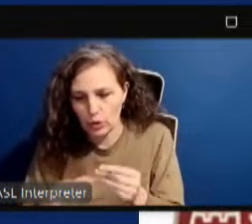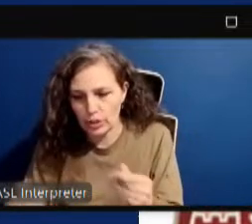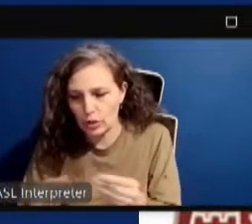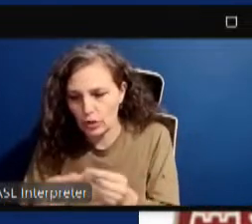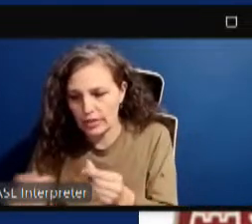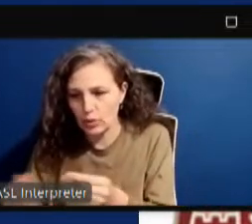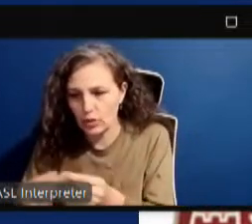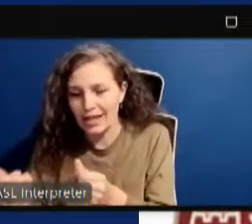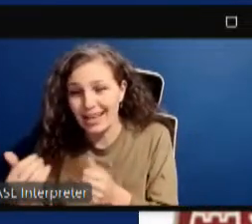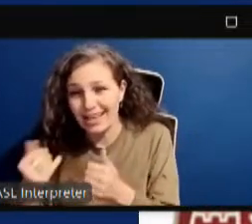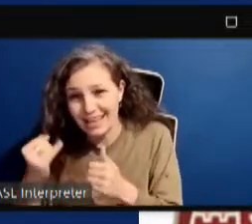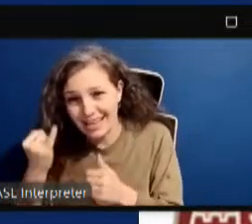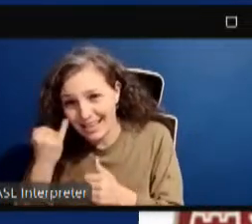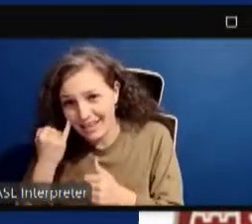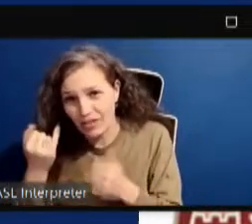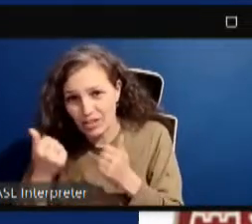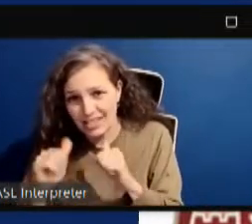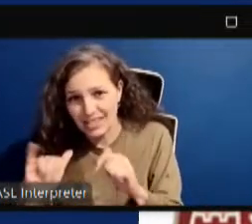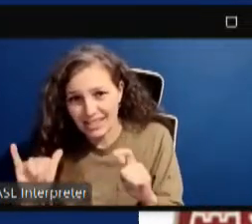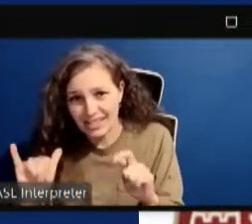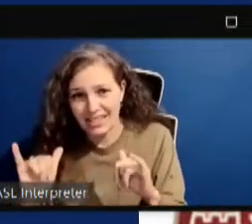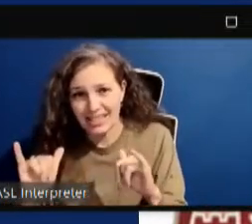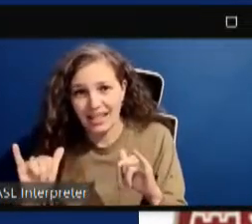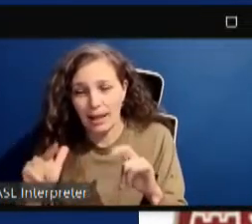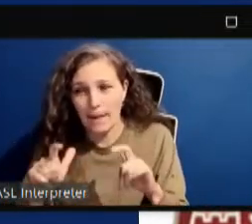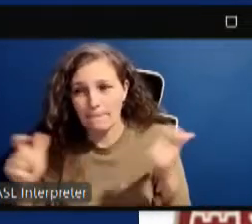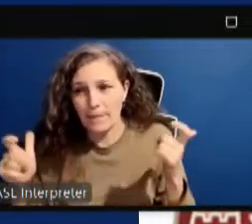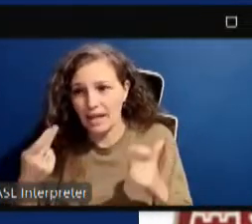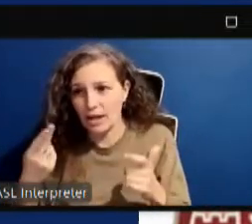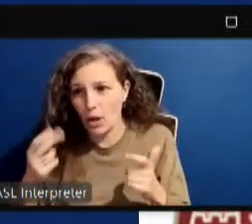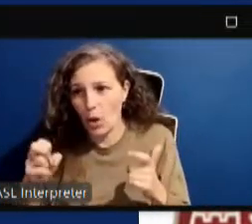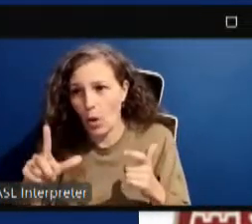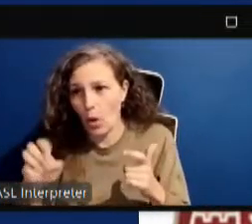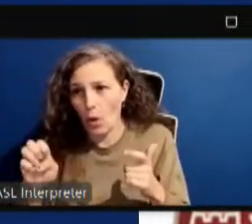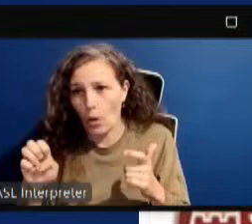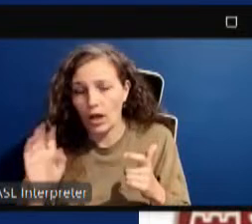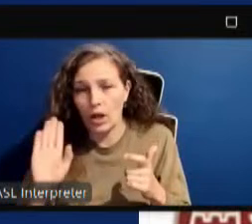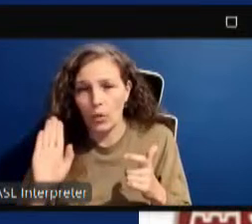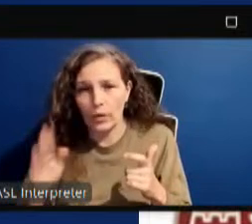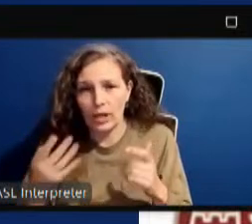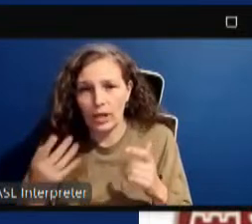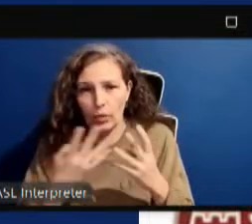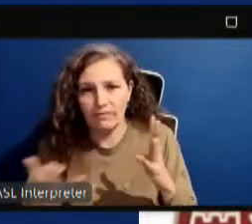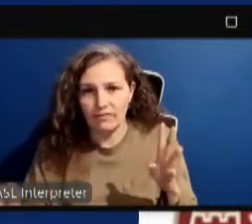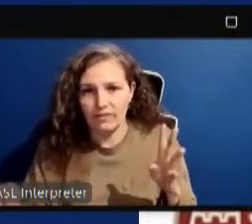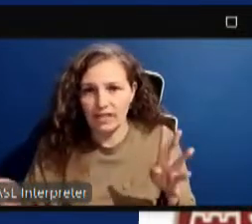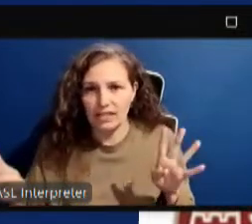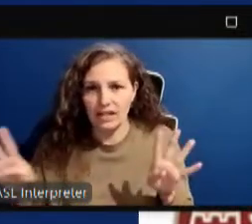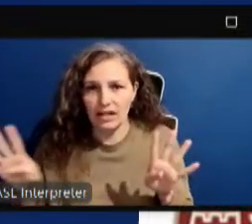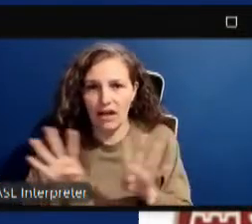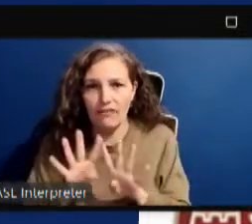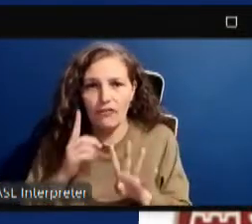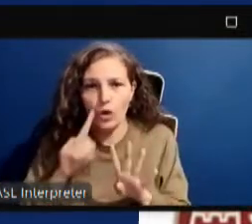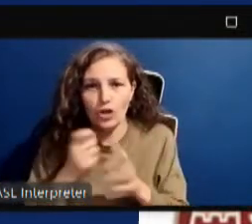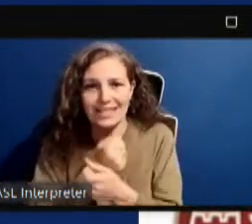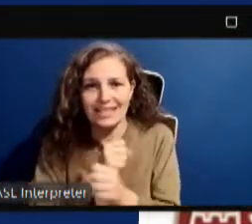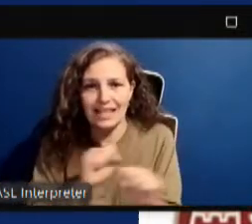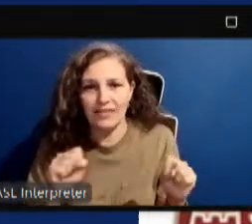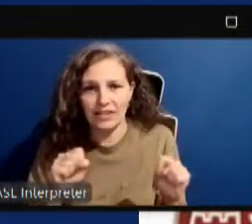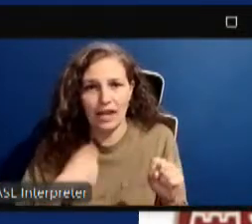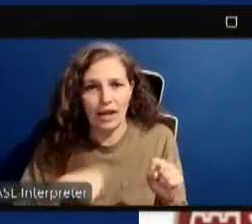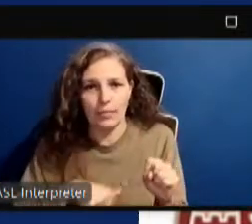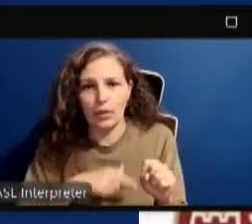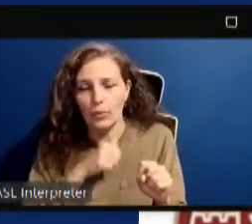is still a large hole, then we may even fence that off, again, for safety reasons. But we are not allowed to bring